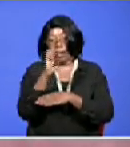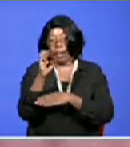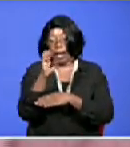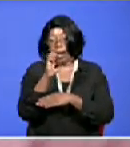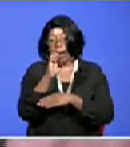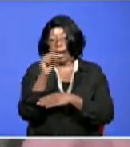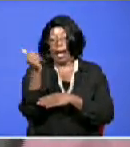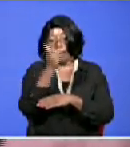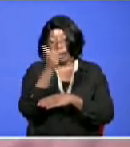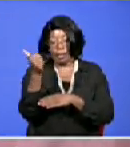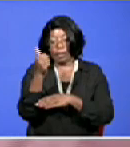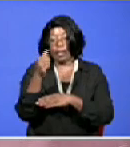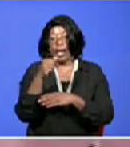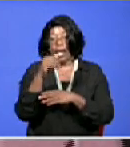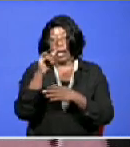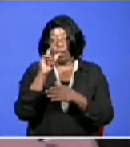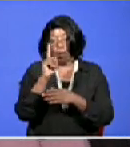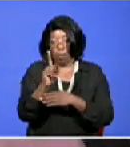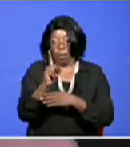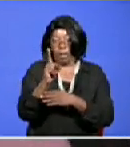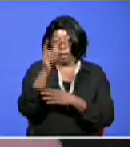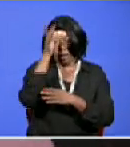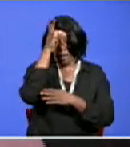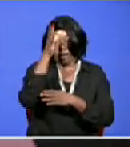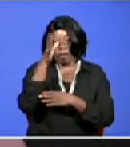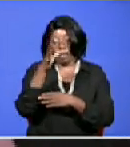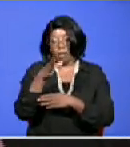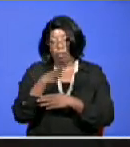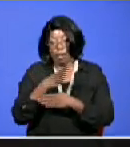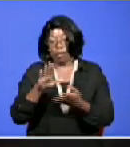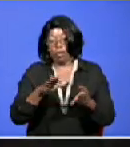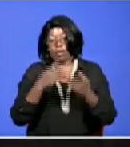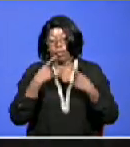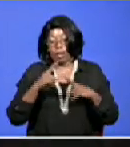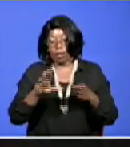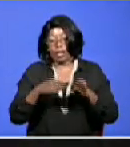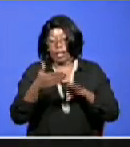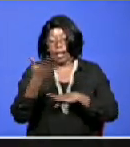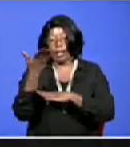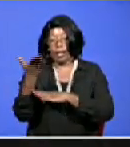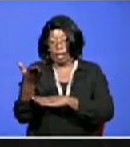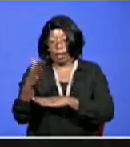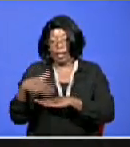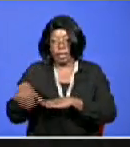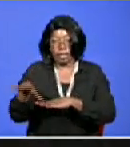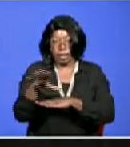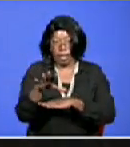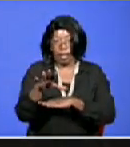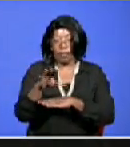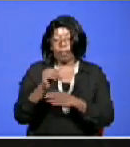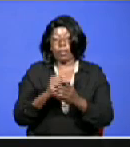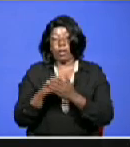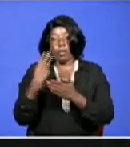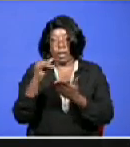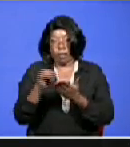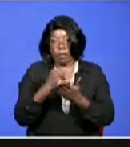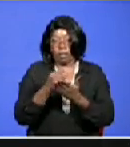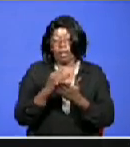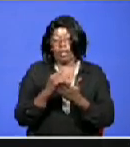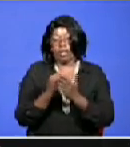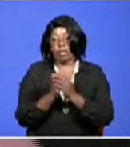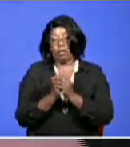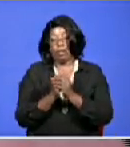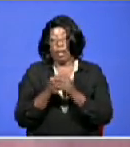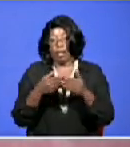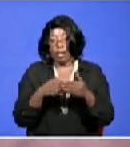of the male victims were pronounced dead here at the scene. Our preliminary investigations direct us